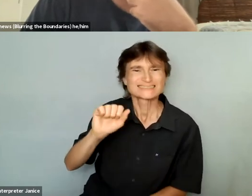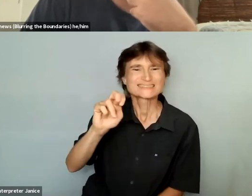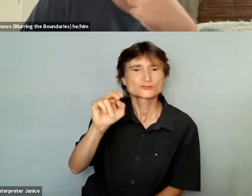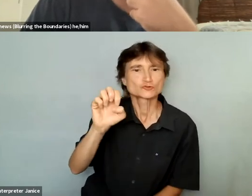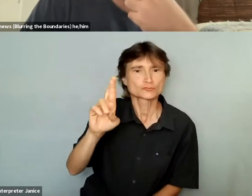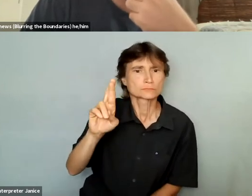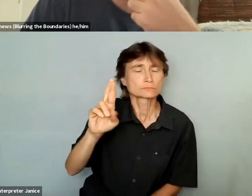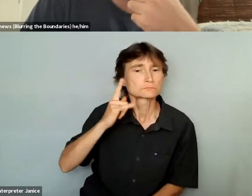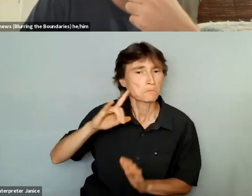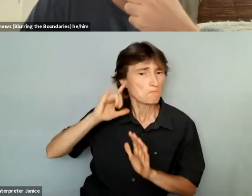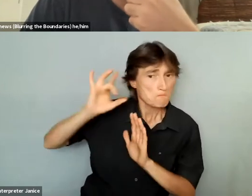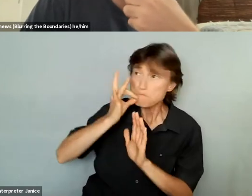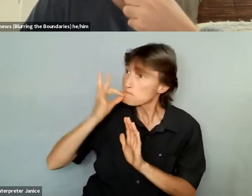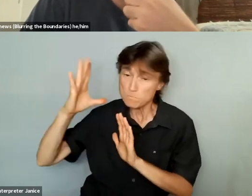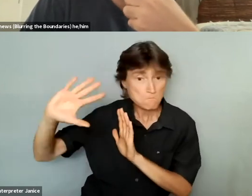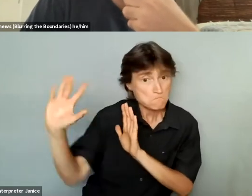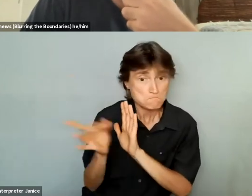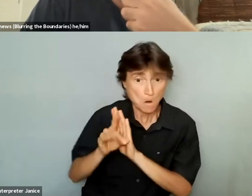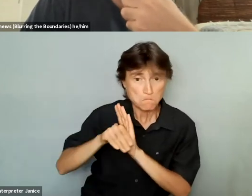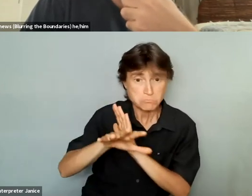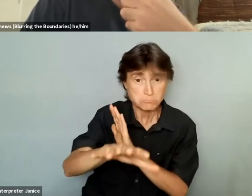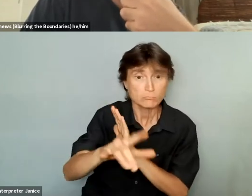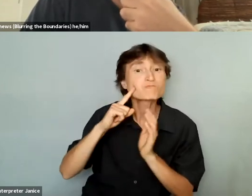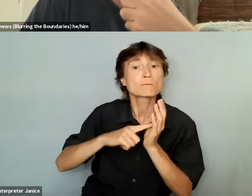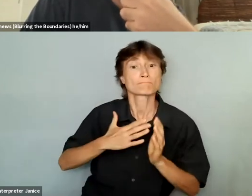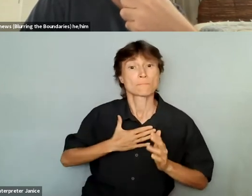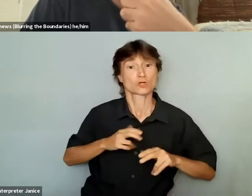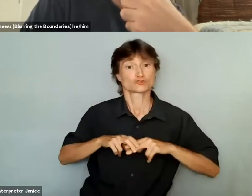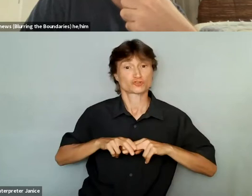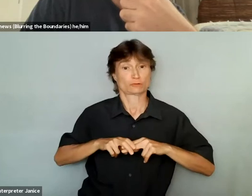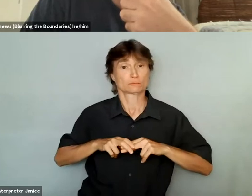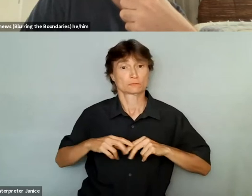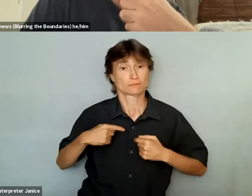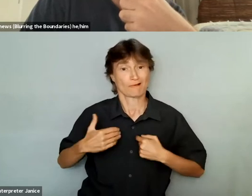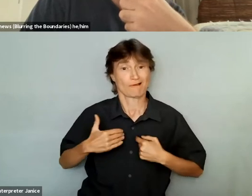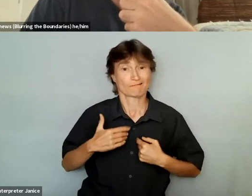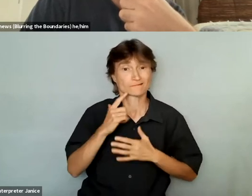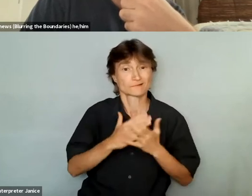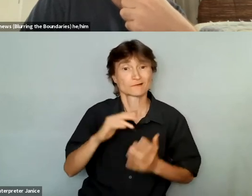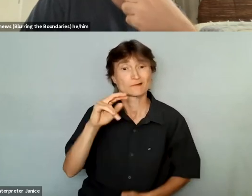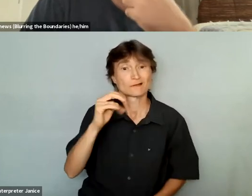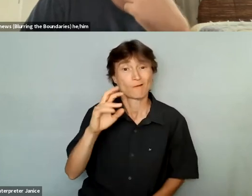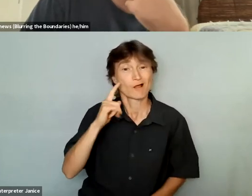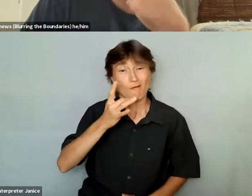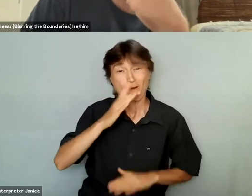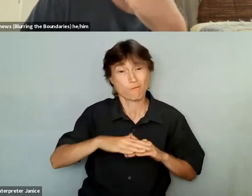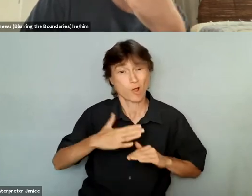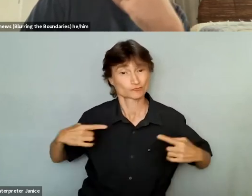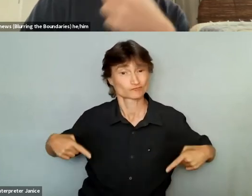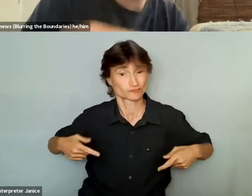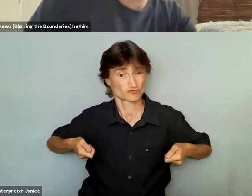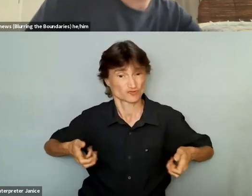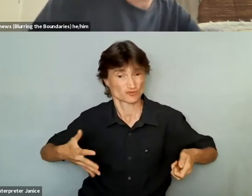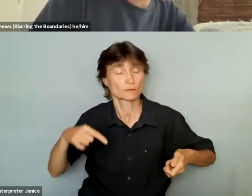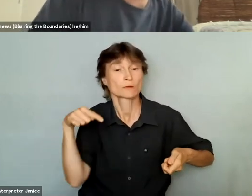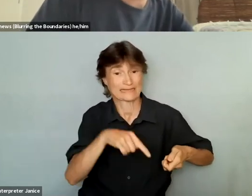actually use the lights that are on my chair. So I have LED lights on my chair, and those were sending the